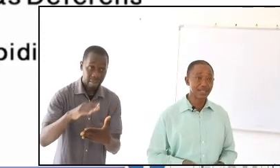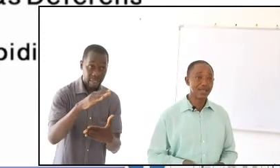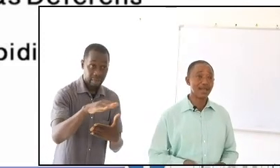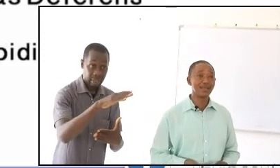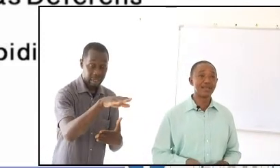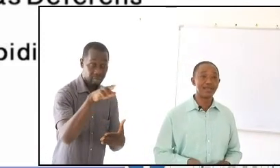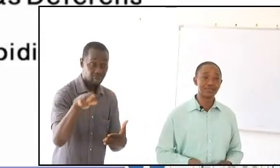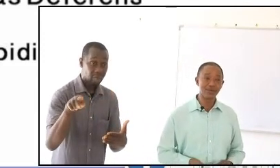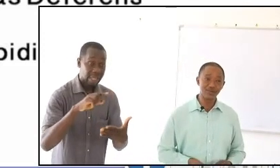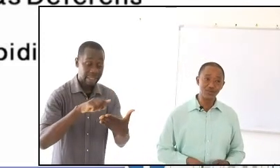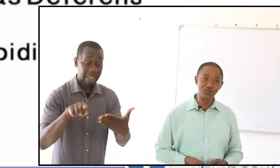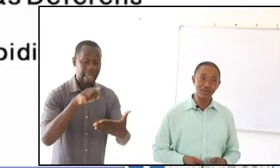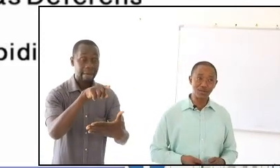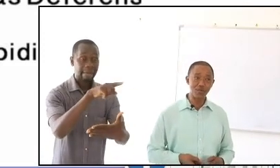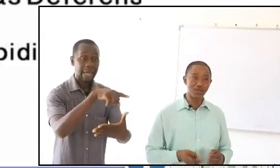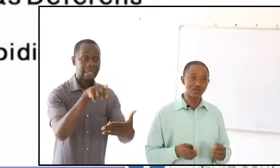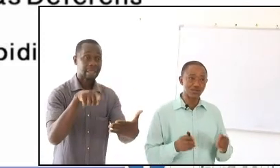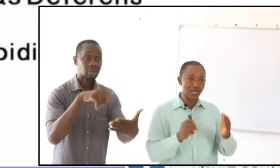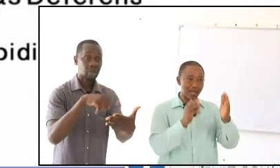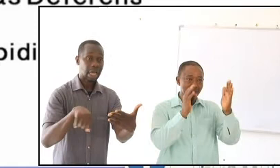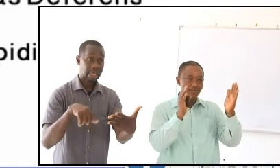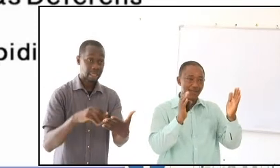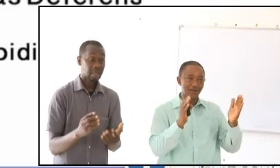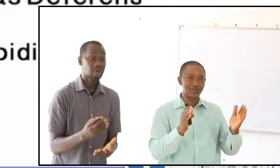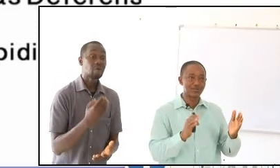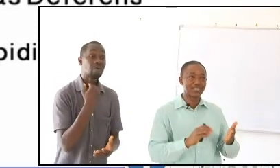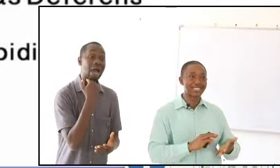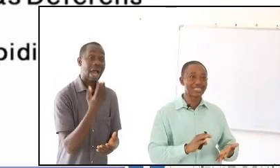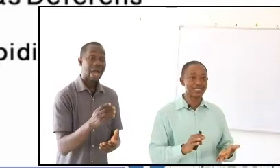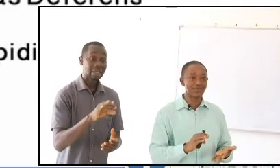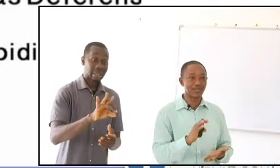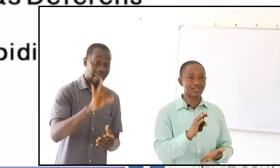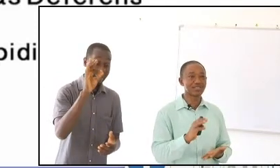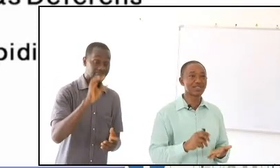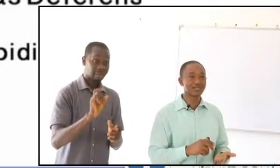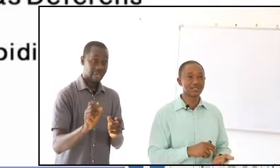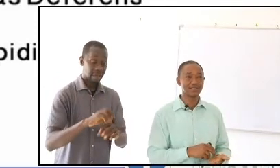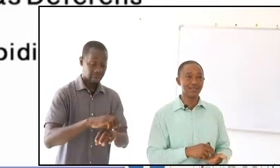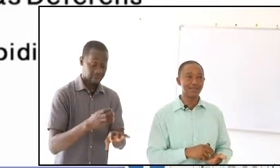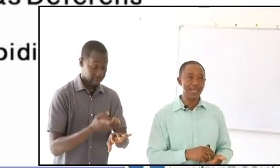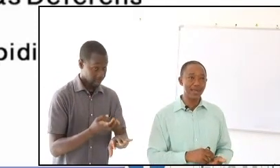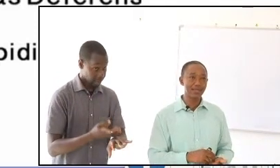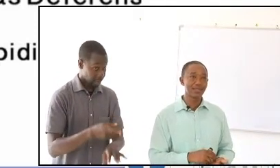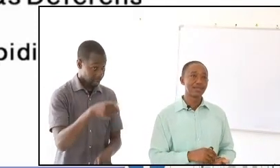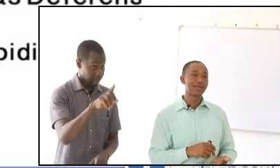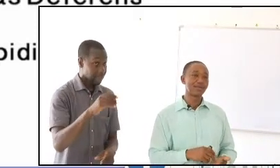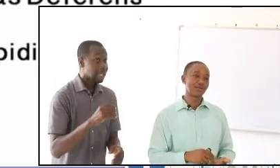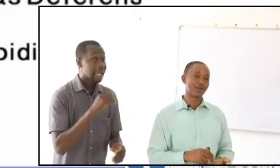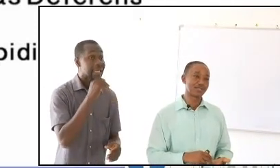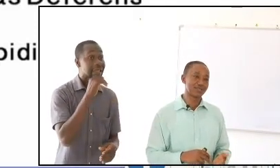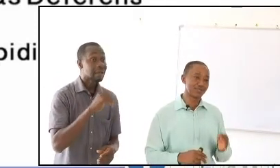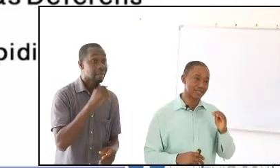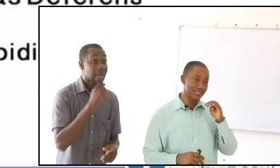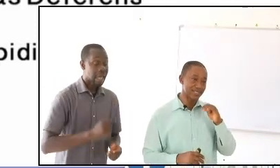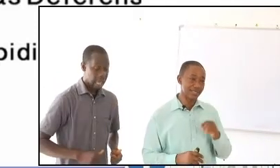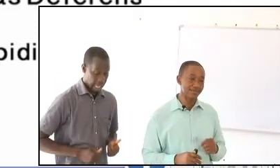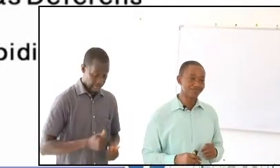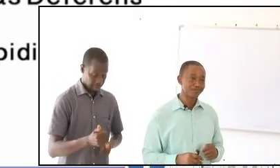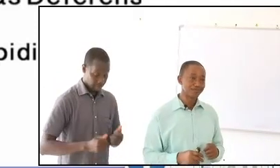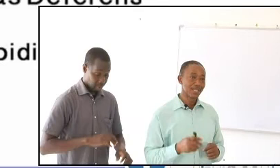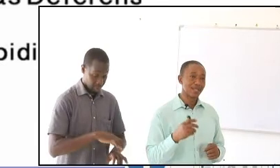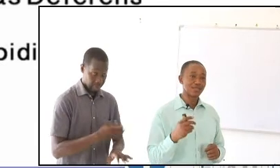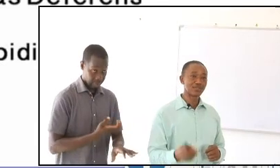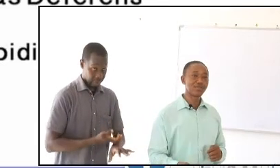parts, and you'll be required to identify also the system. So in this case, this is the male reproductive